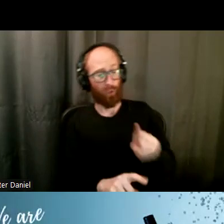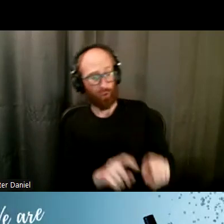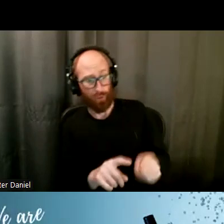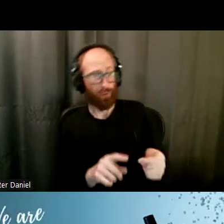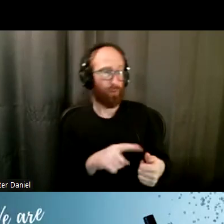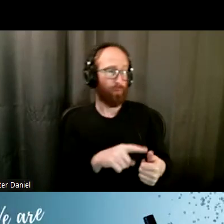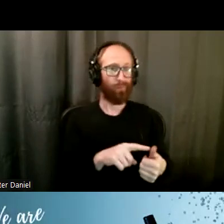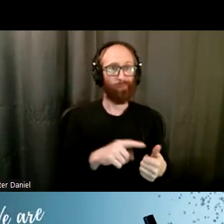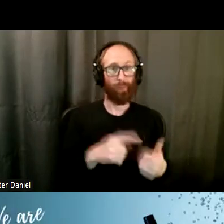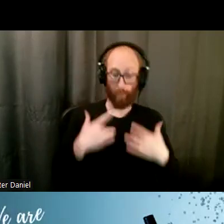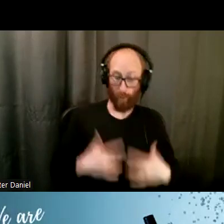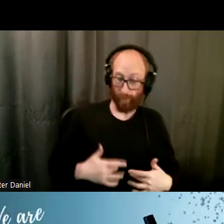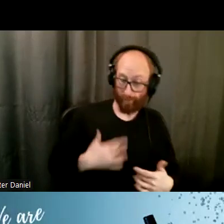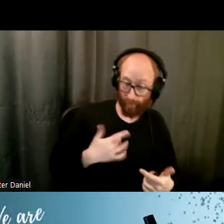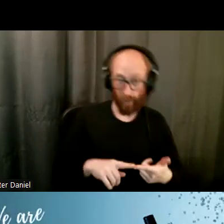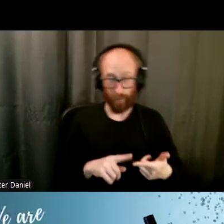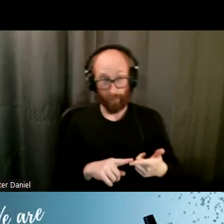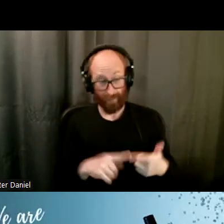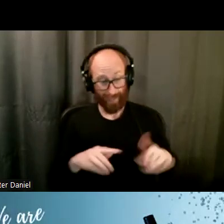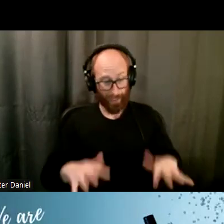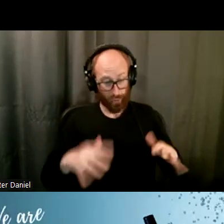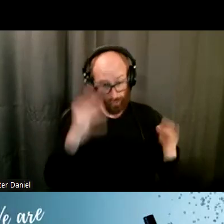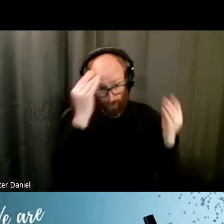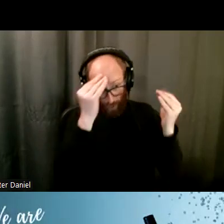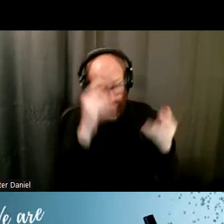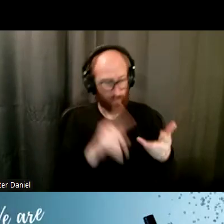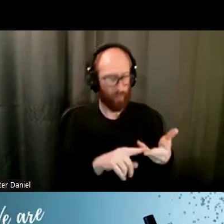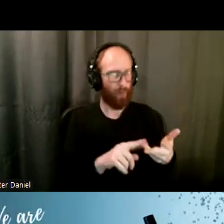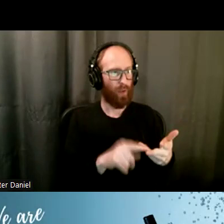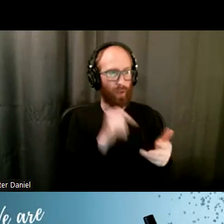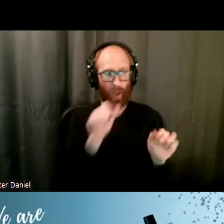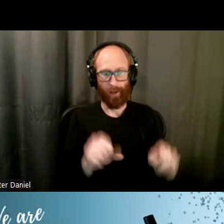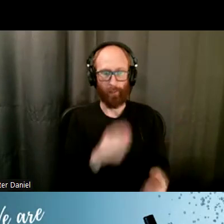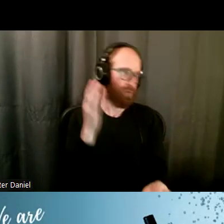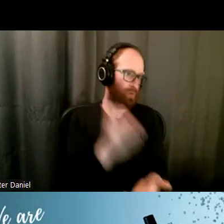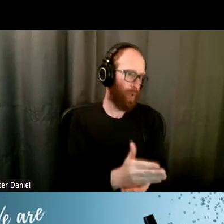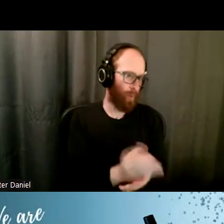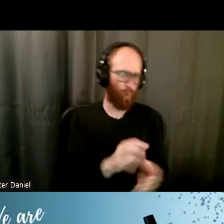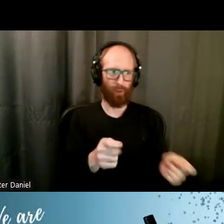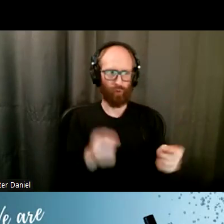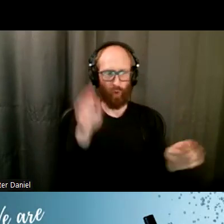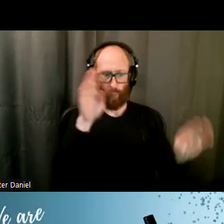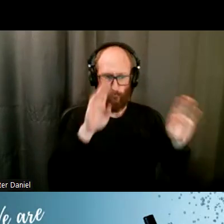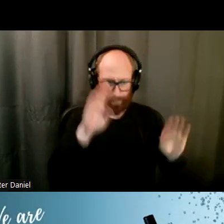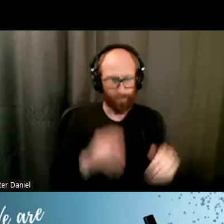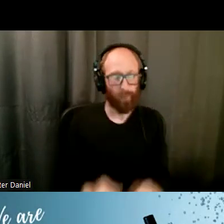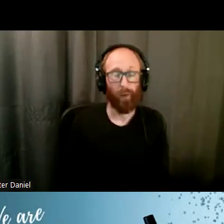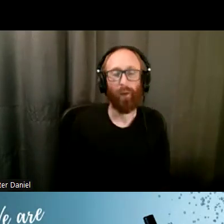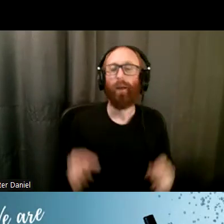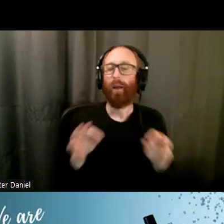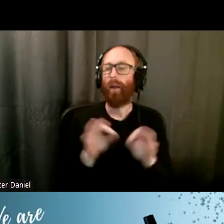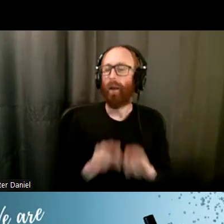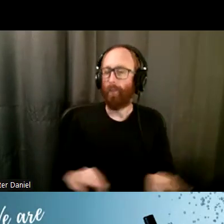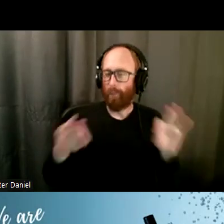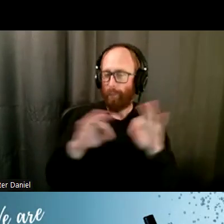feelings, anxious thoughts, and not being able to stop or control worry. It's important to note that these are not